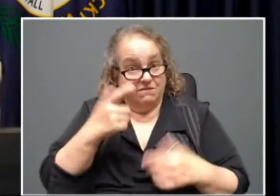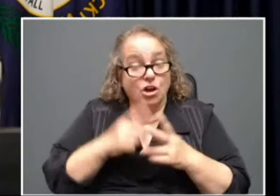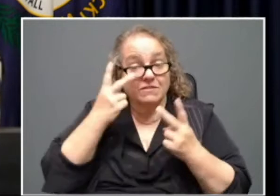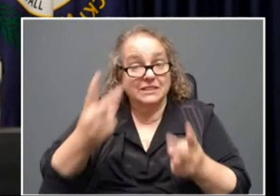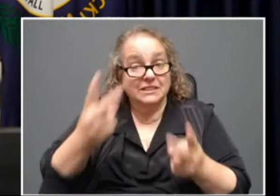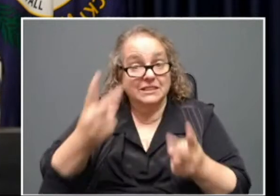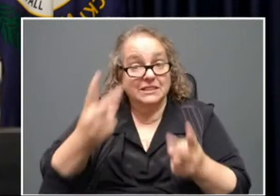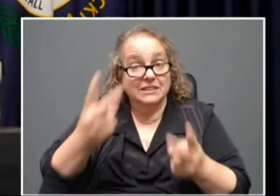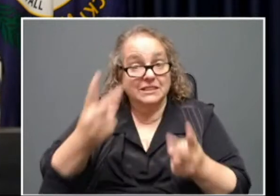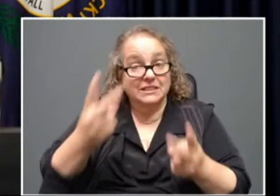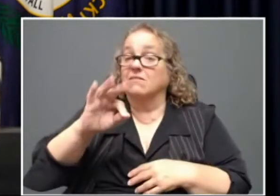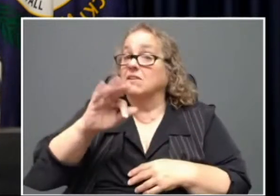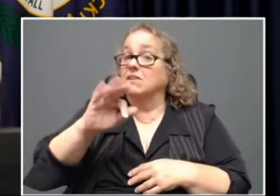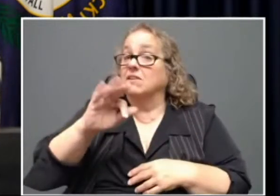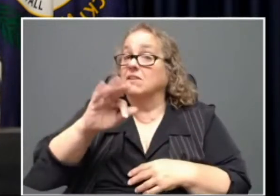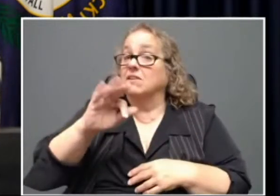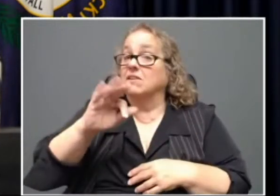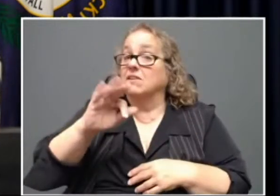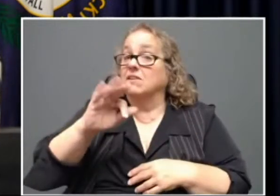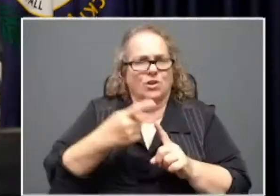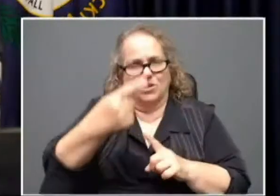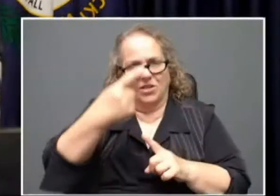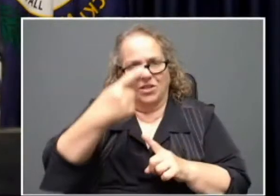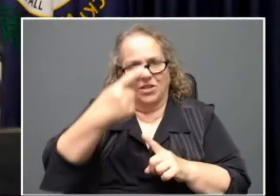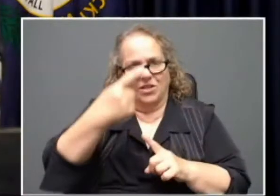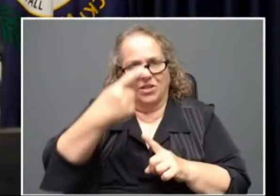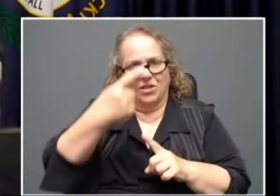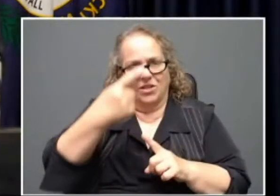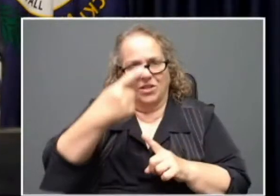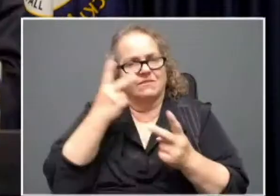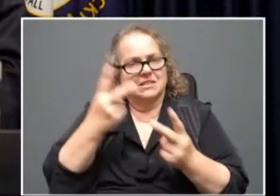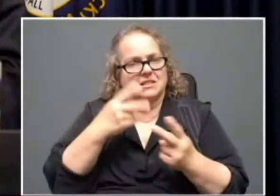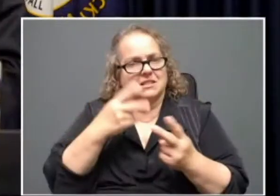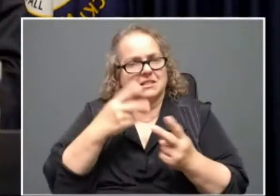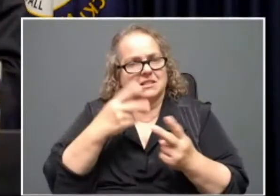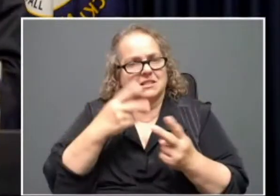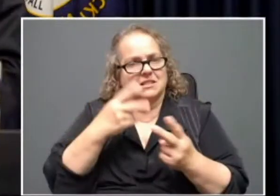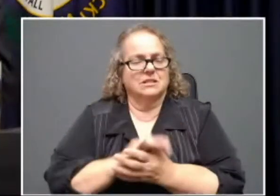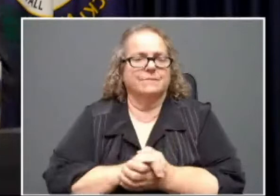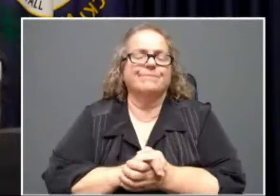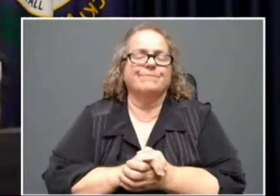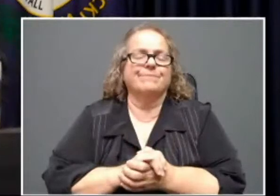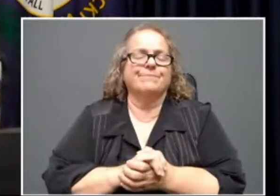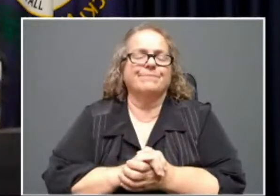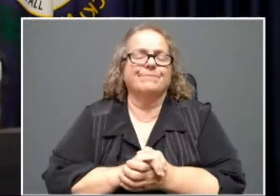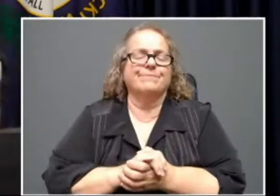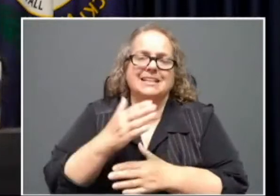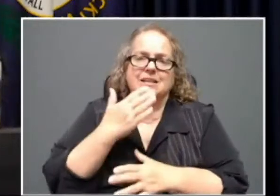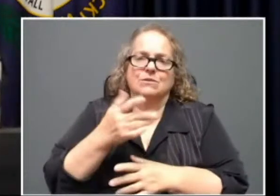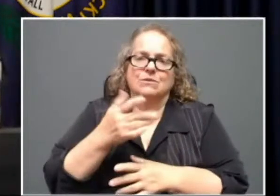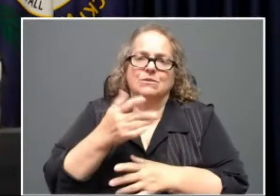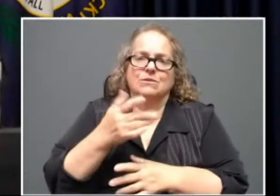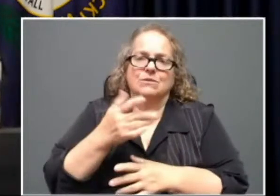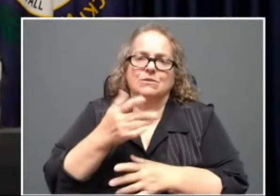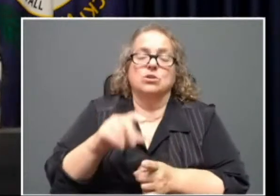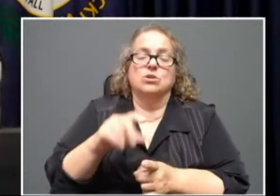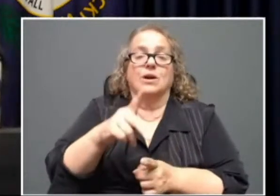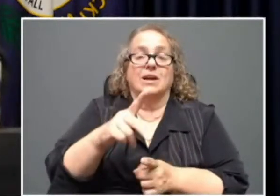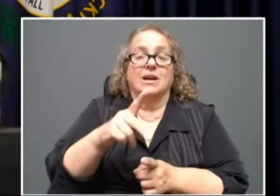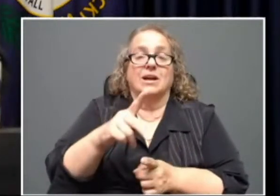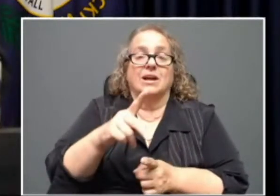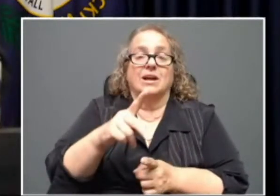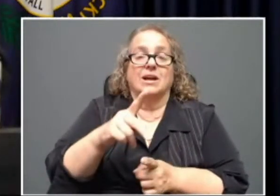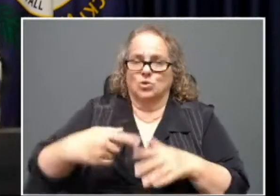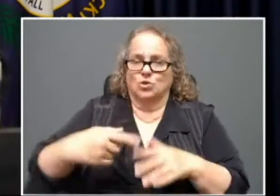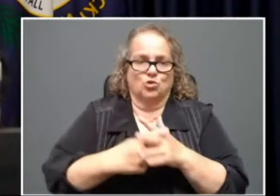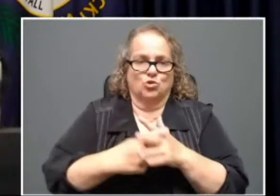when specifically will they? Thank you. Thank you. So visitation has not resumed yet. I'm waiting